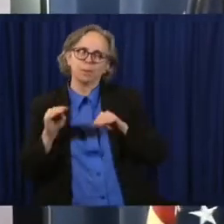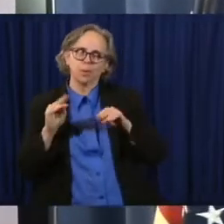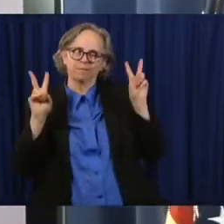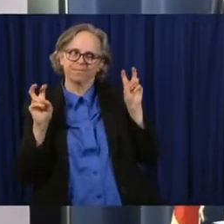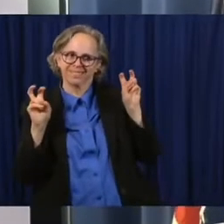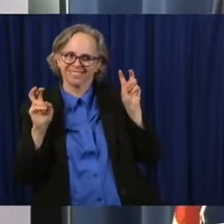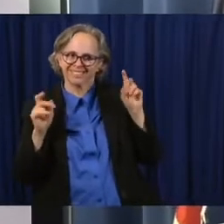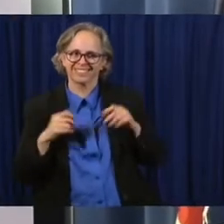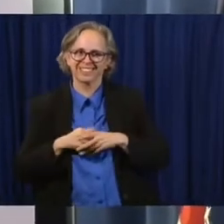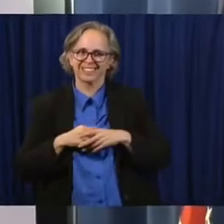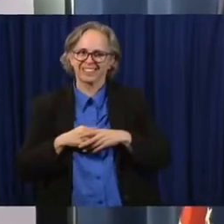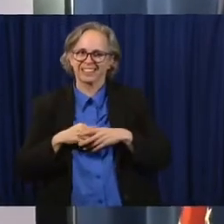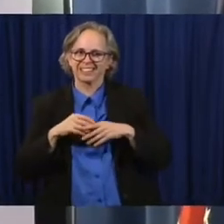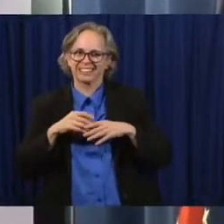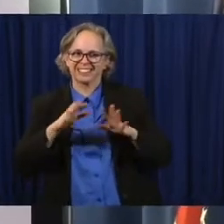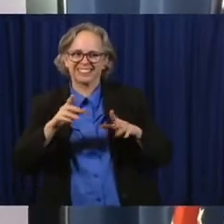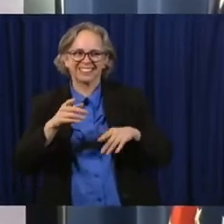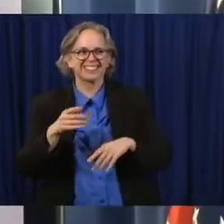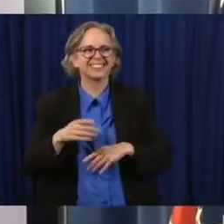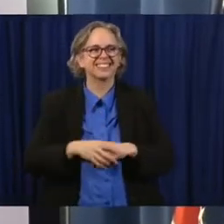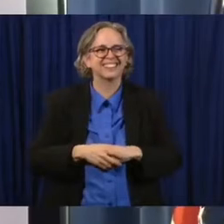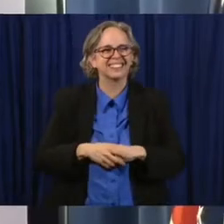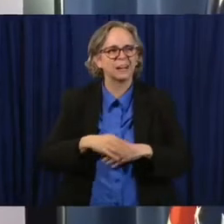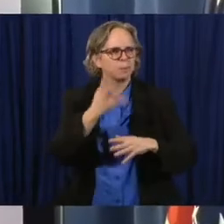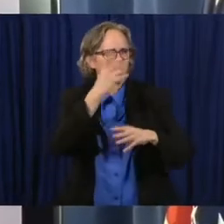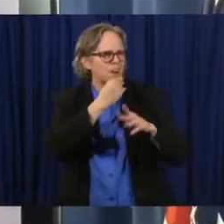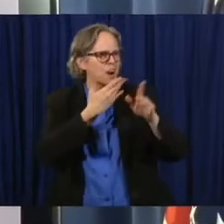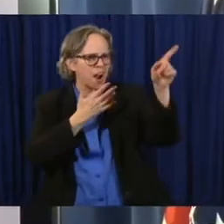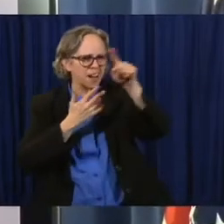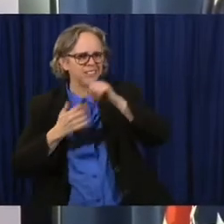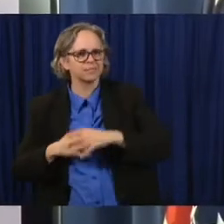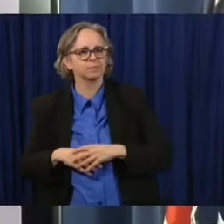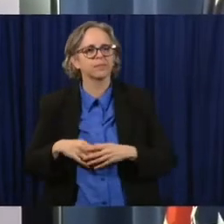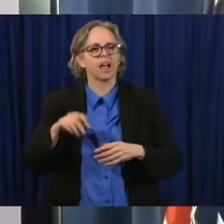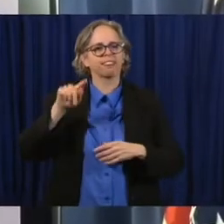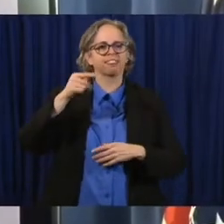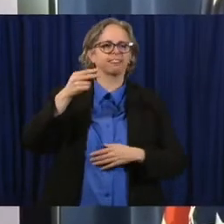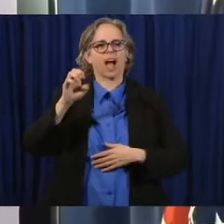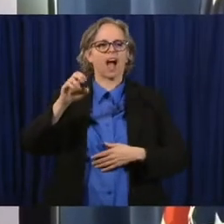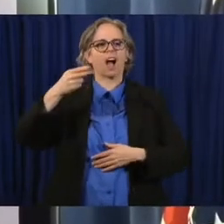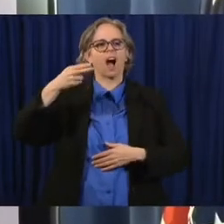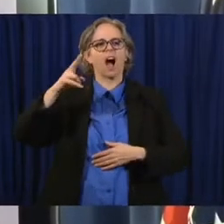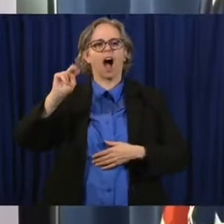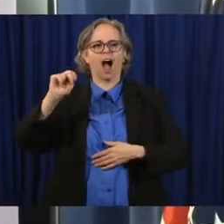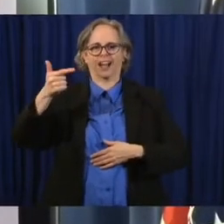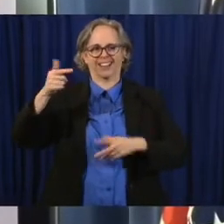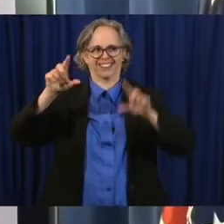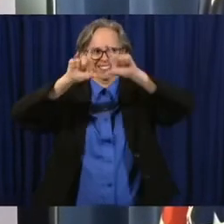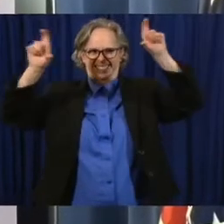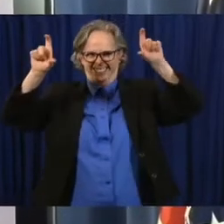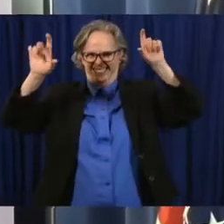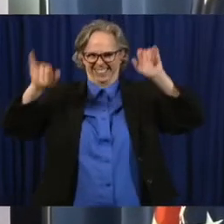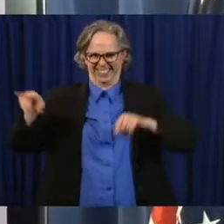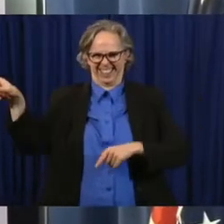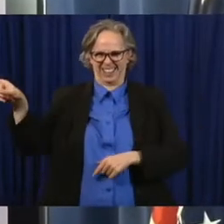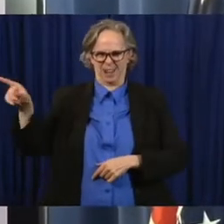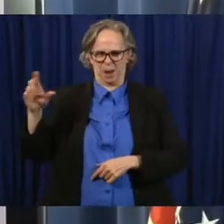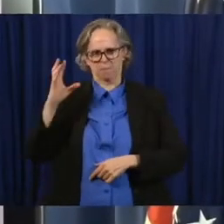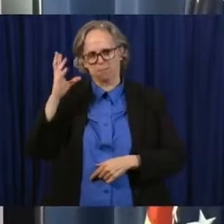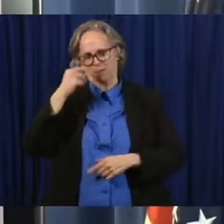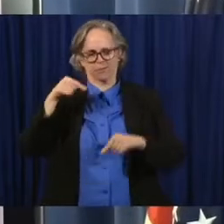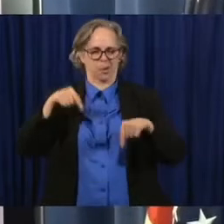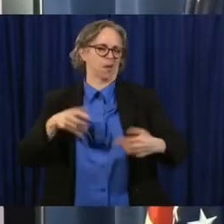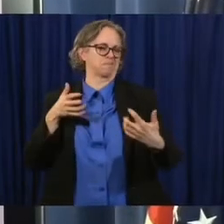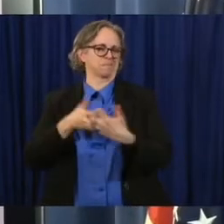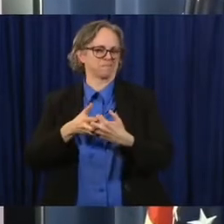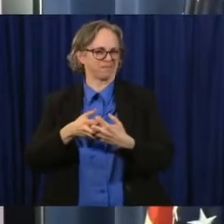colors, so. It is. It's called The Hug. So I think it's a good backdrop for these times. So Appropriate. it is,